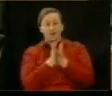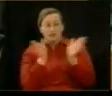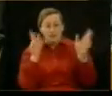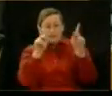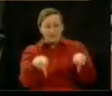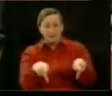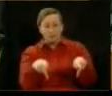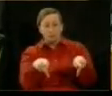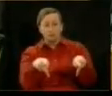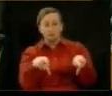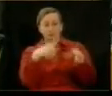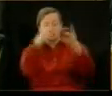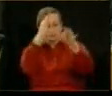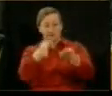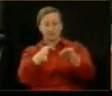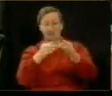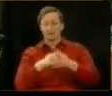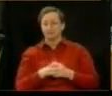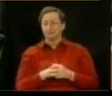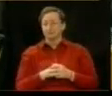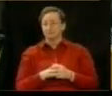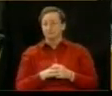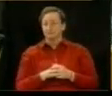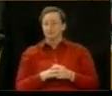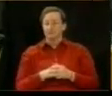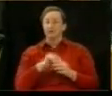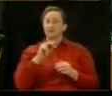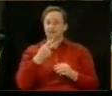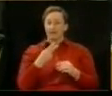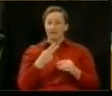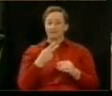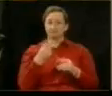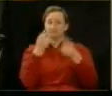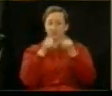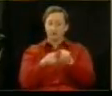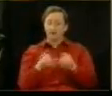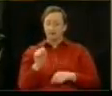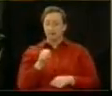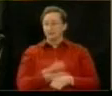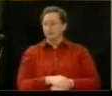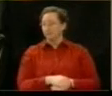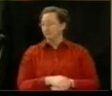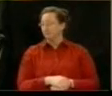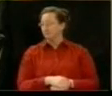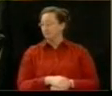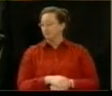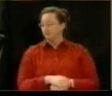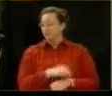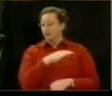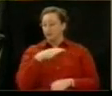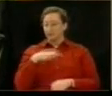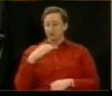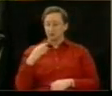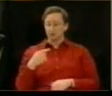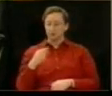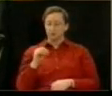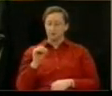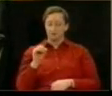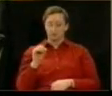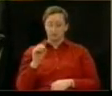my motion if the second will agree to that. Second agrees. Okay, Commissioner Guda. Thank